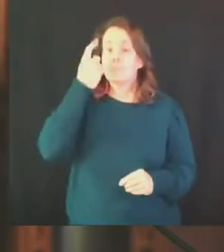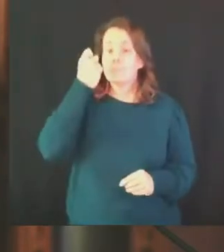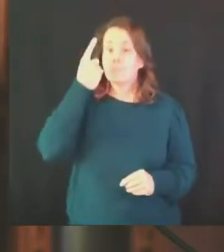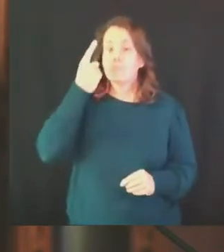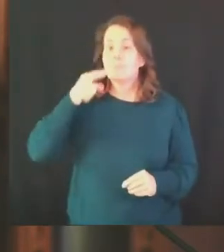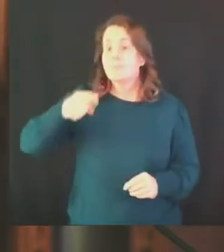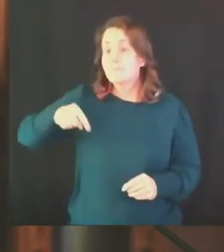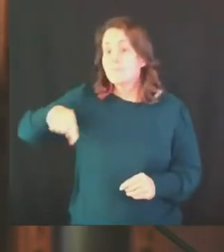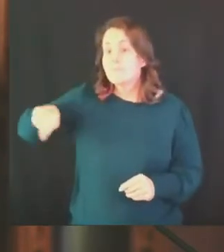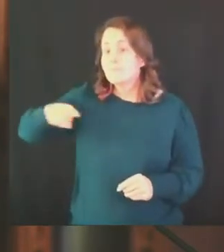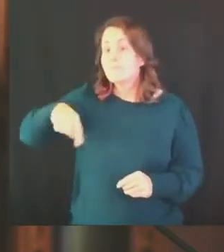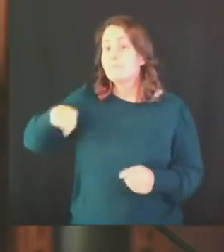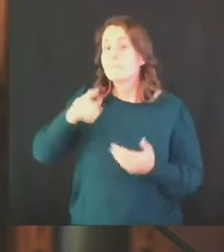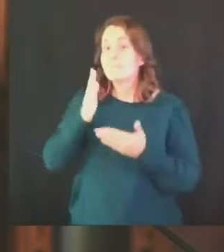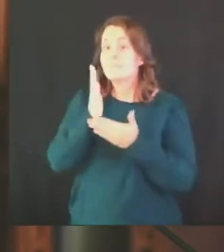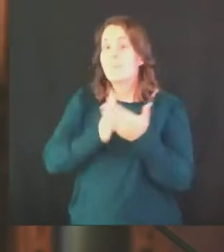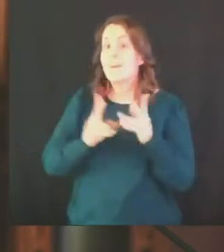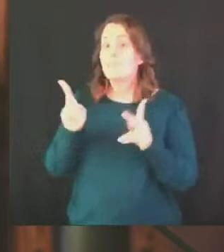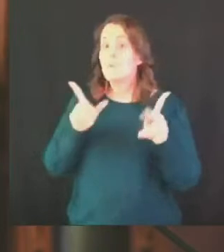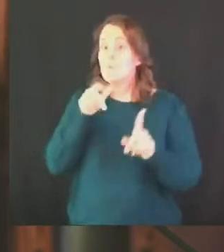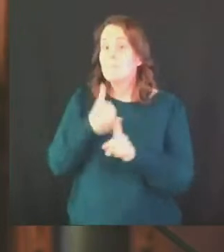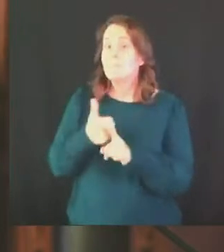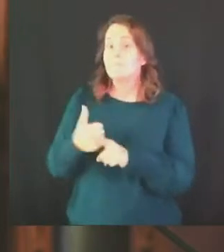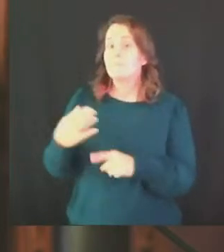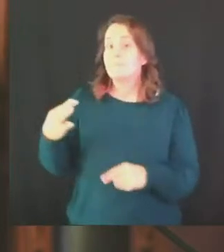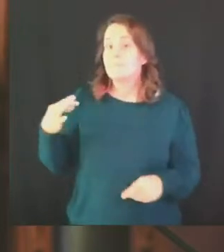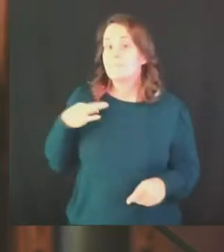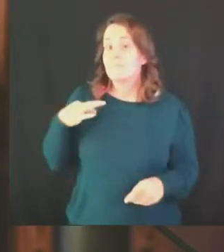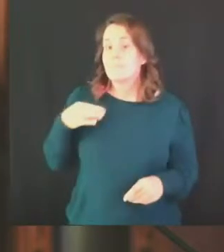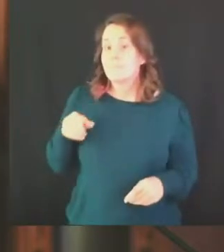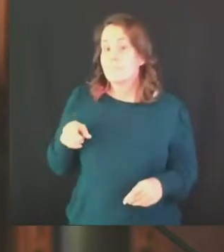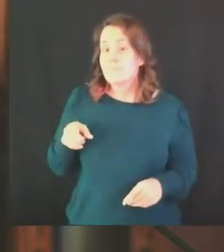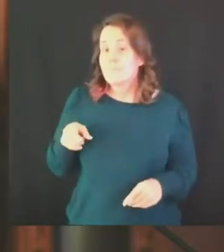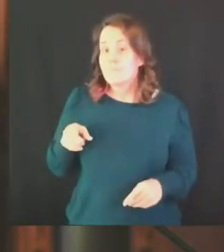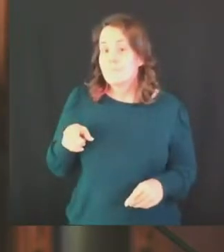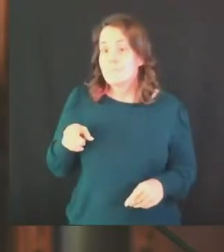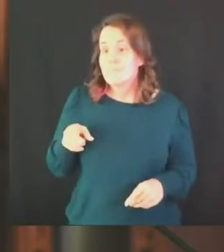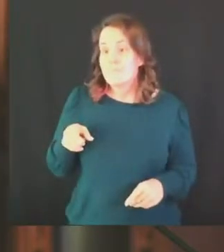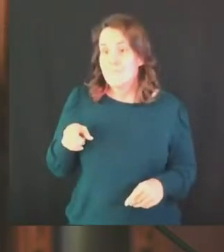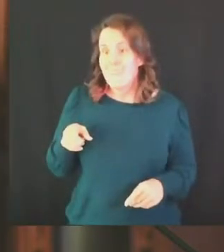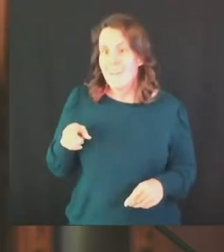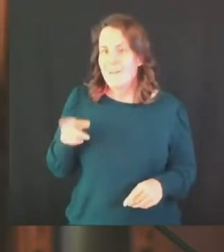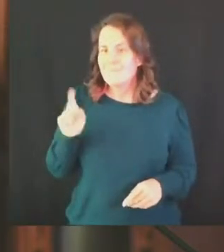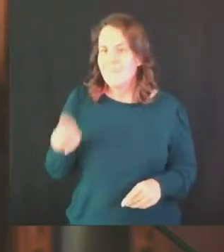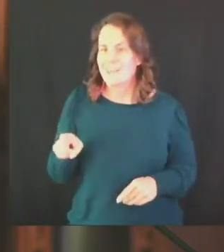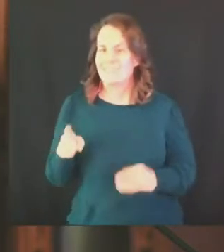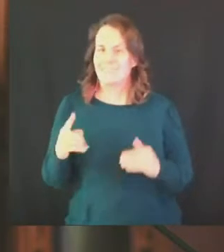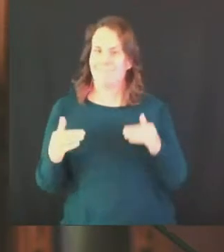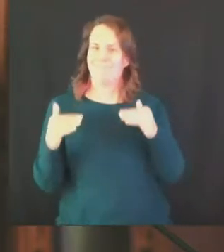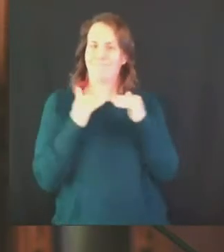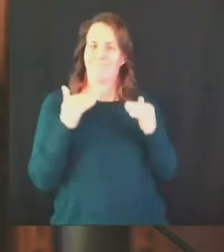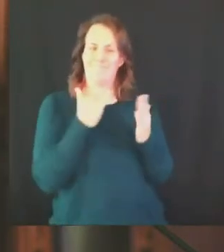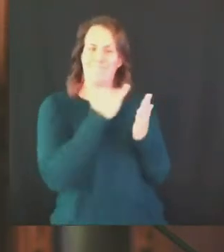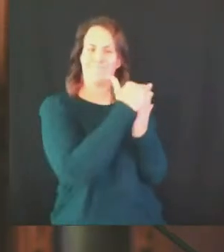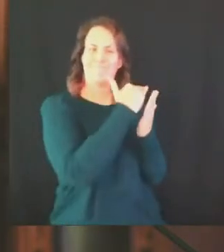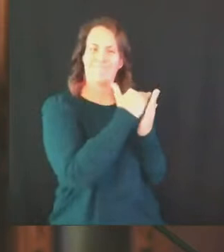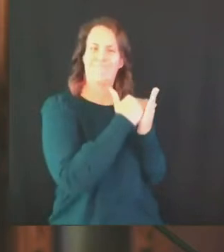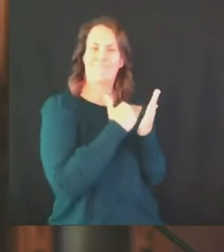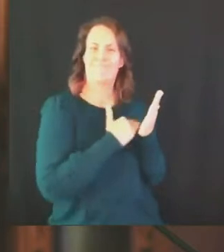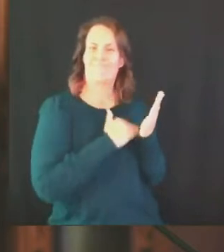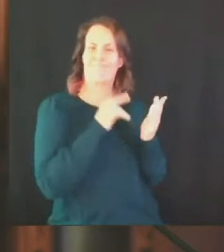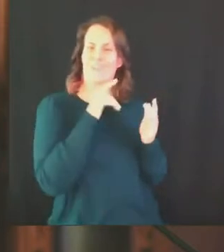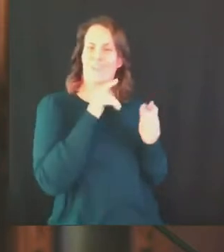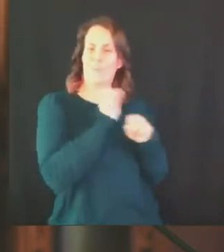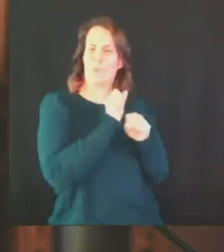the difficulty of the work have taken themselves out of the equation. Some who were not